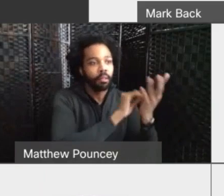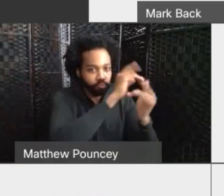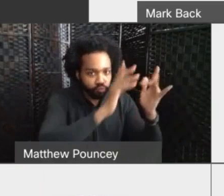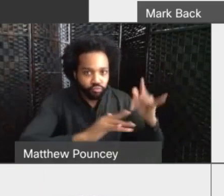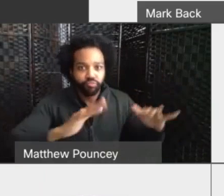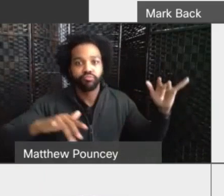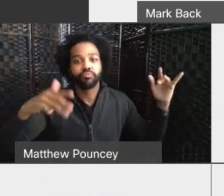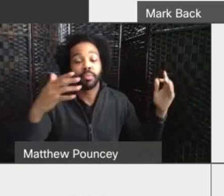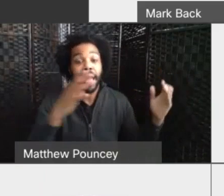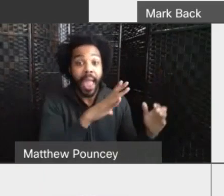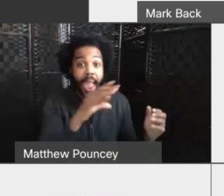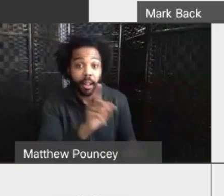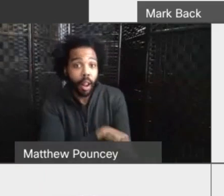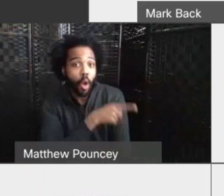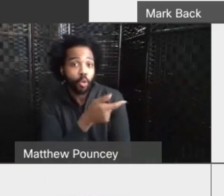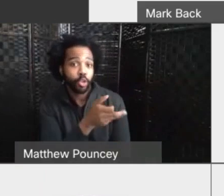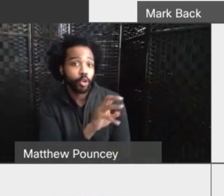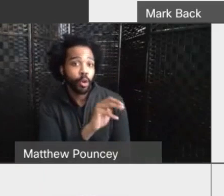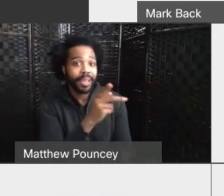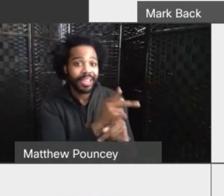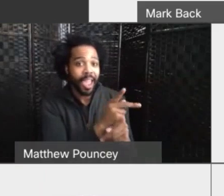as long-term care residents.